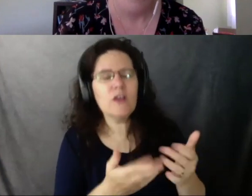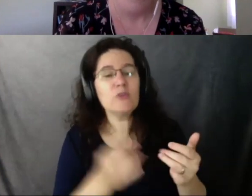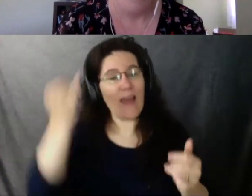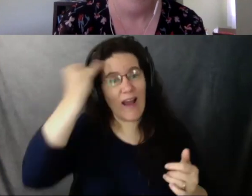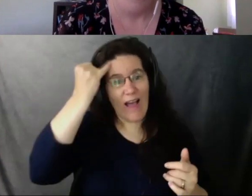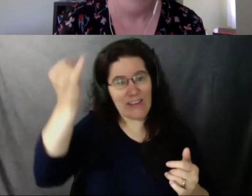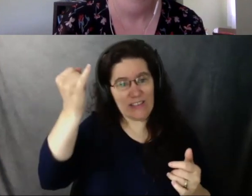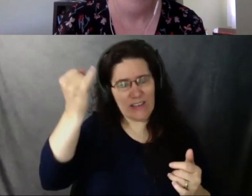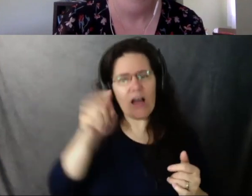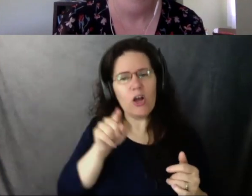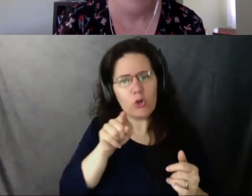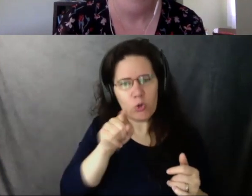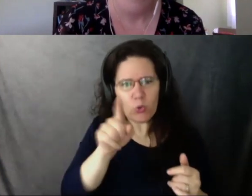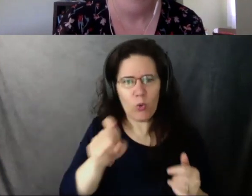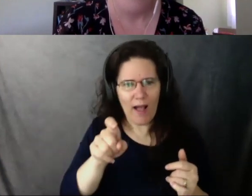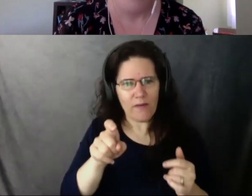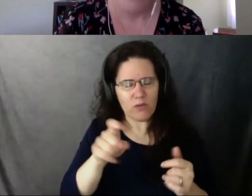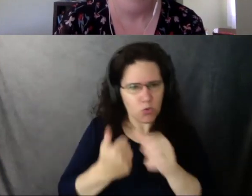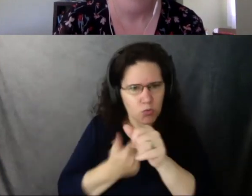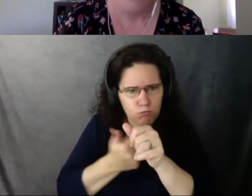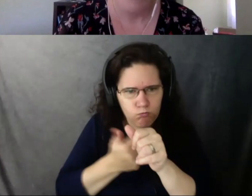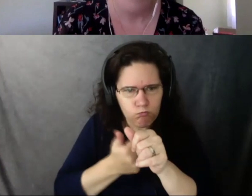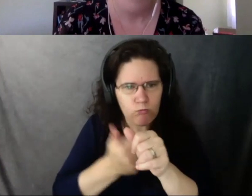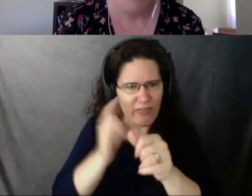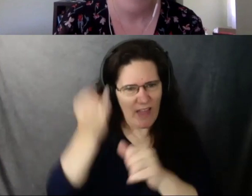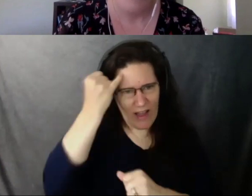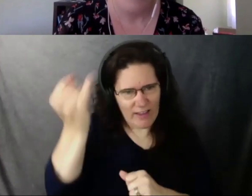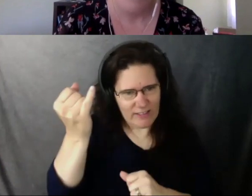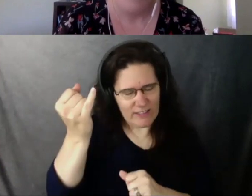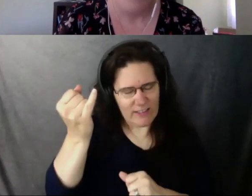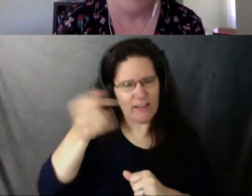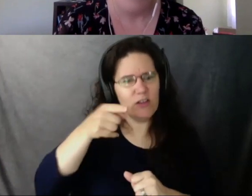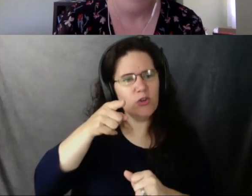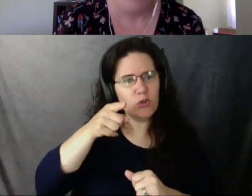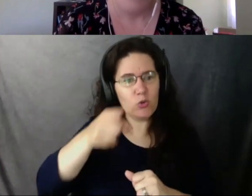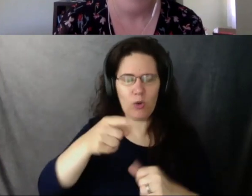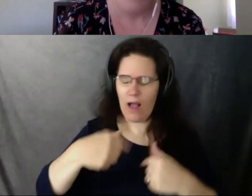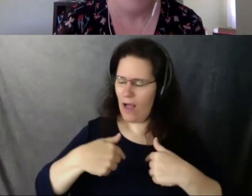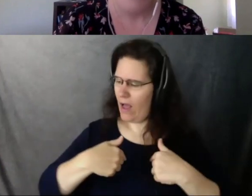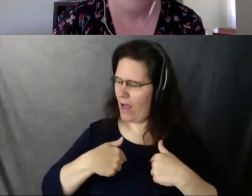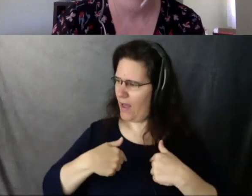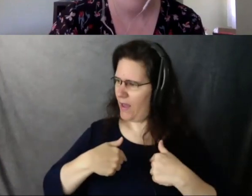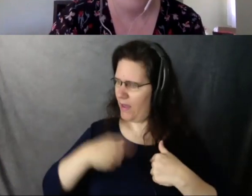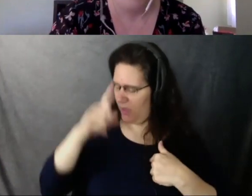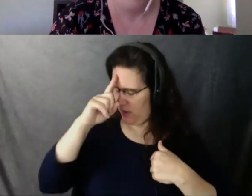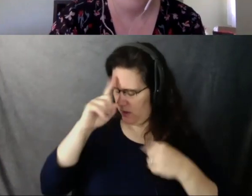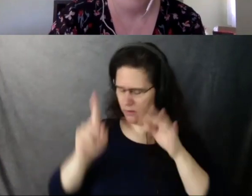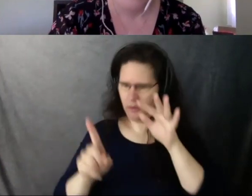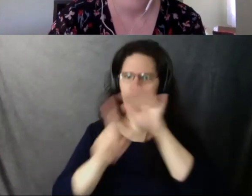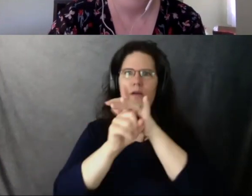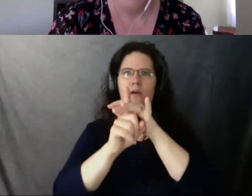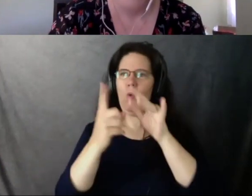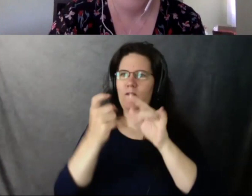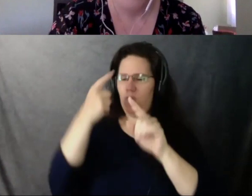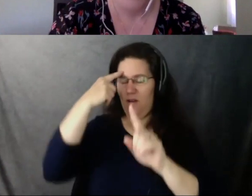to implement that idea, and think that you are chosen for that idea to be implemented.